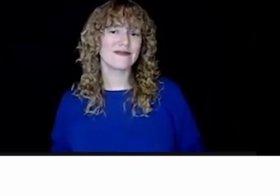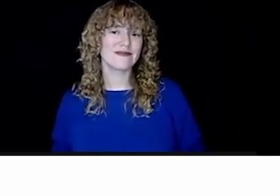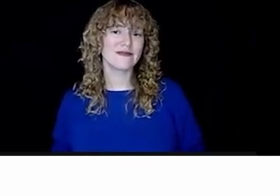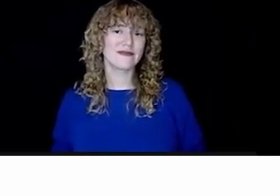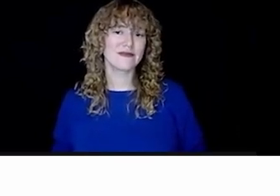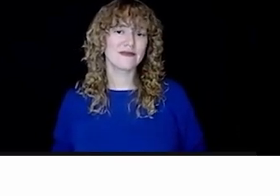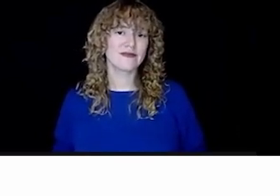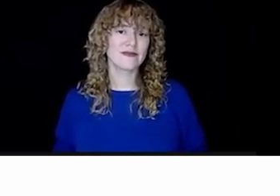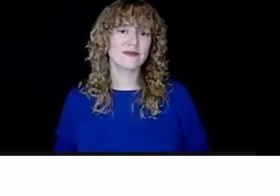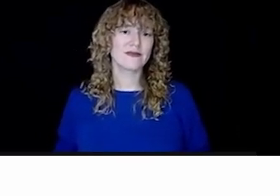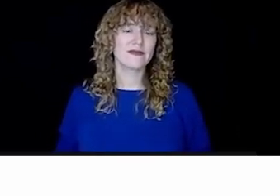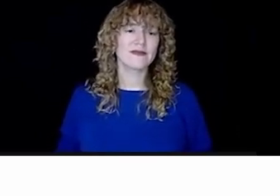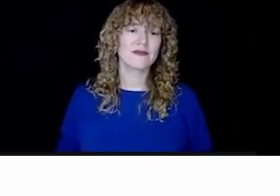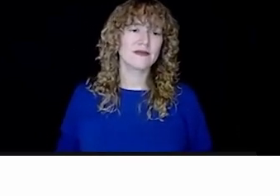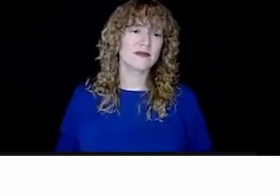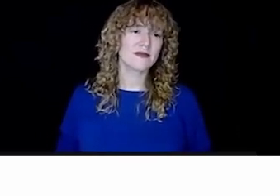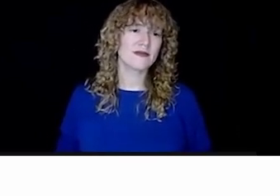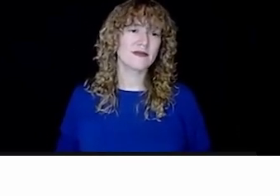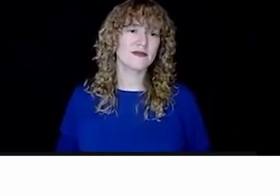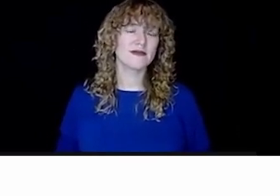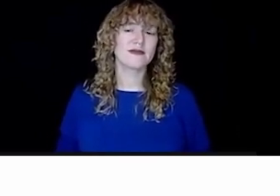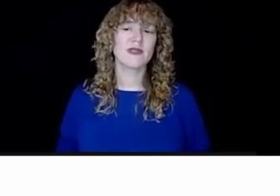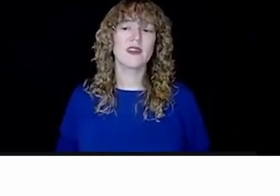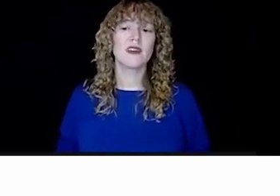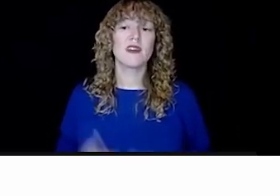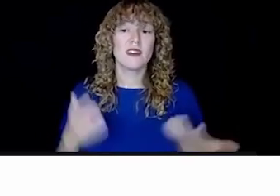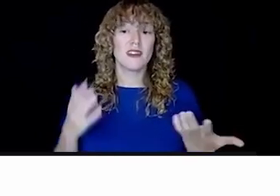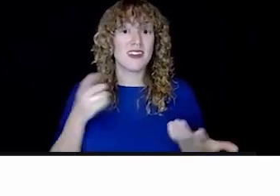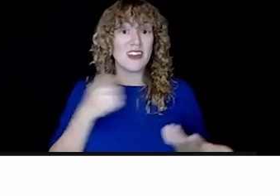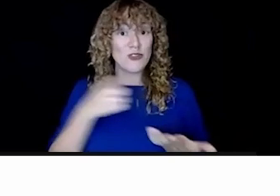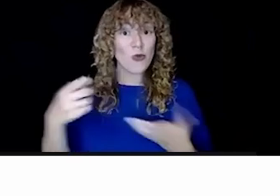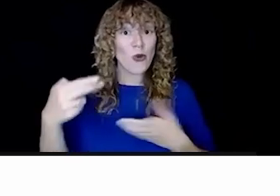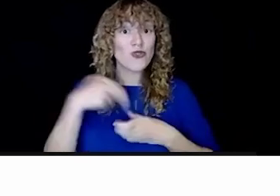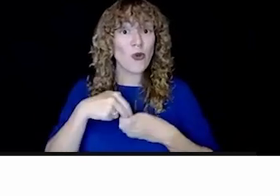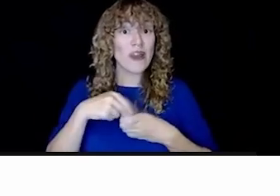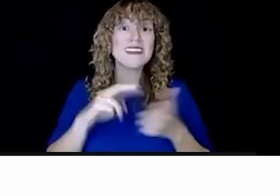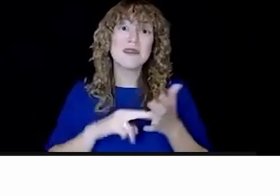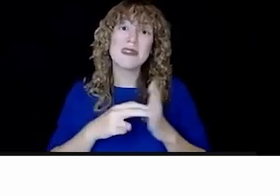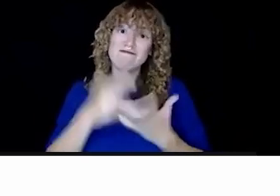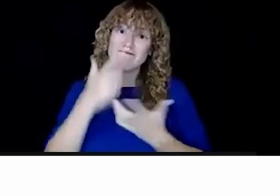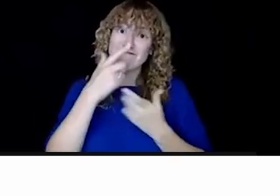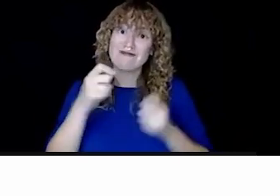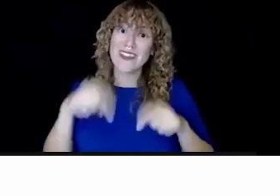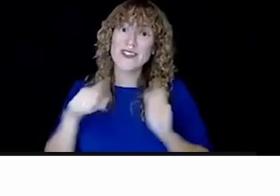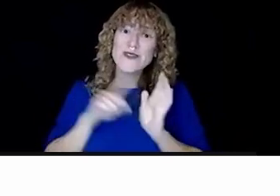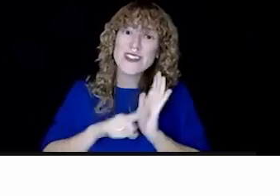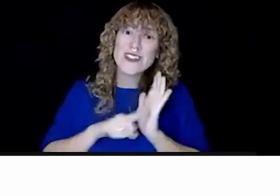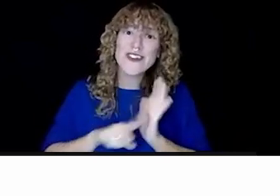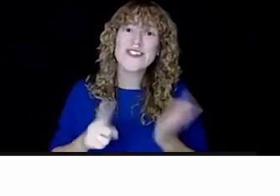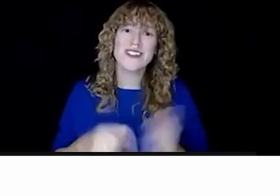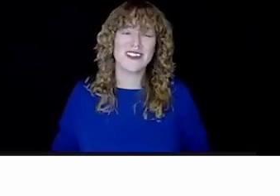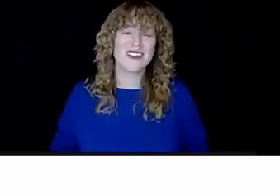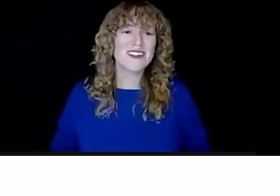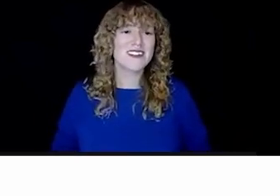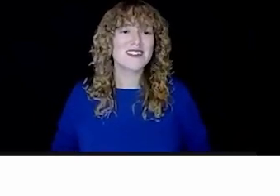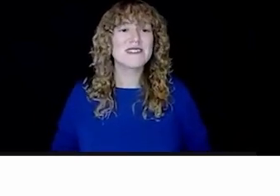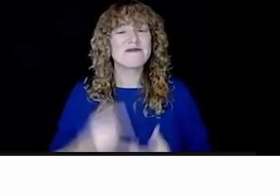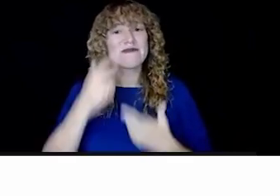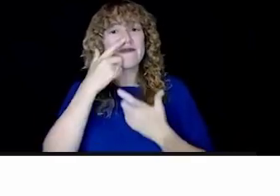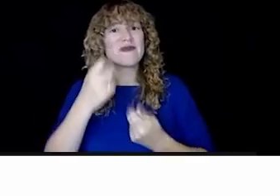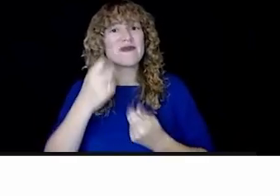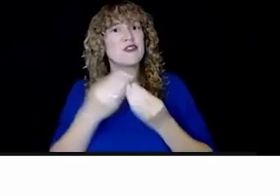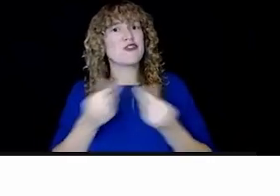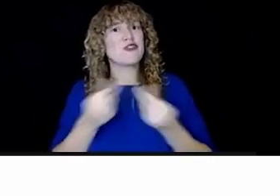So if you're here today, I know it's because you are interested in this research and you're interested in fixing this problem.